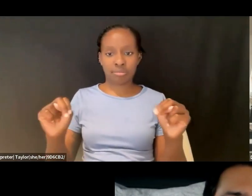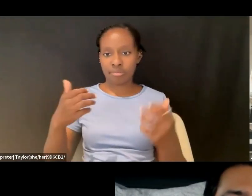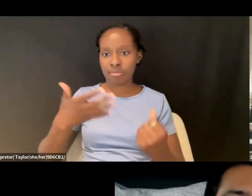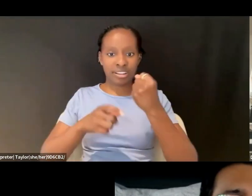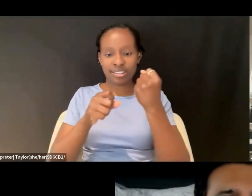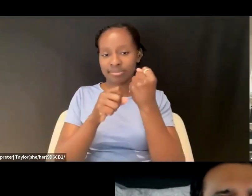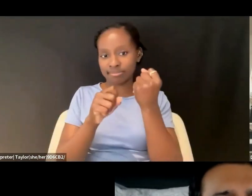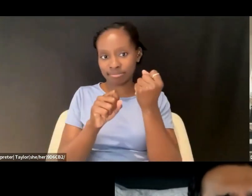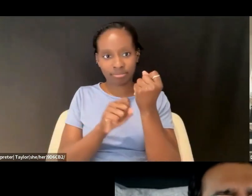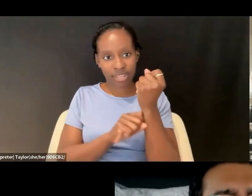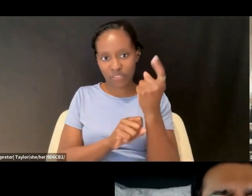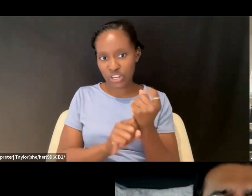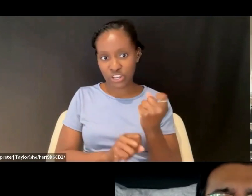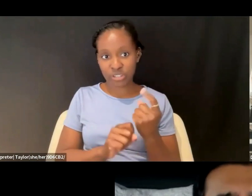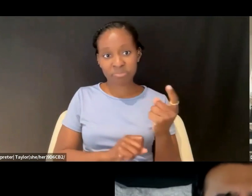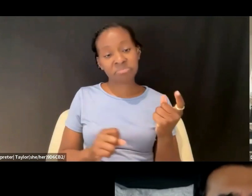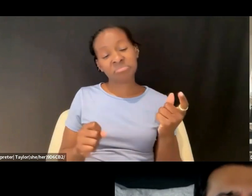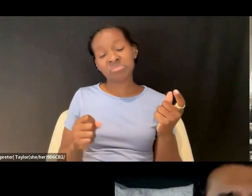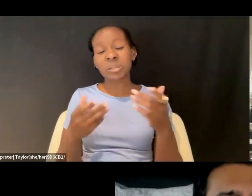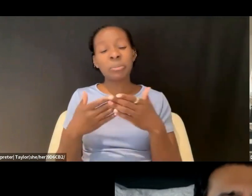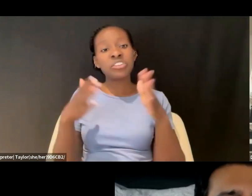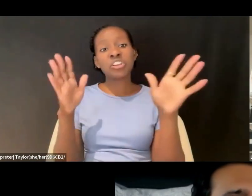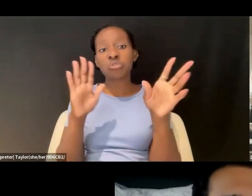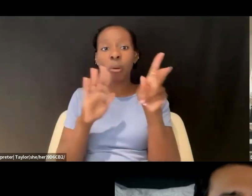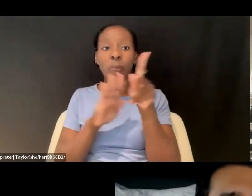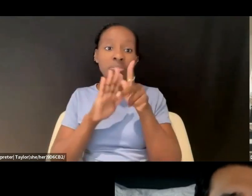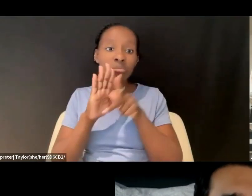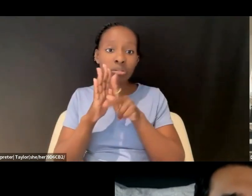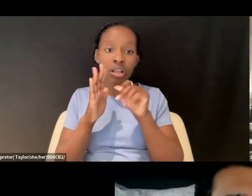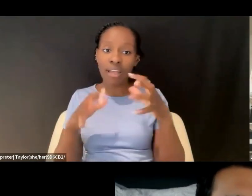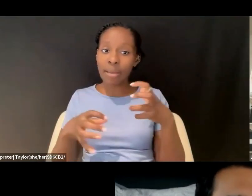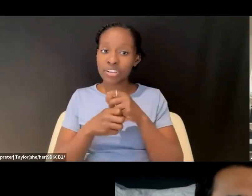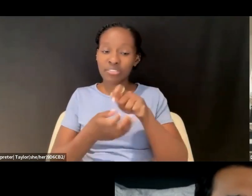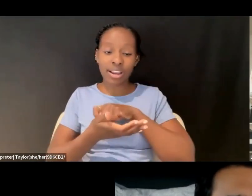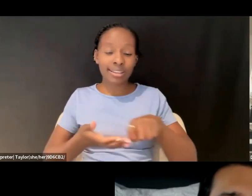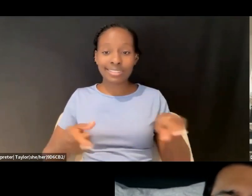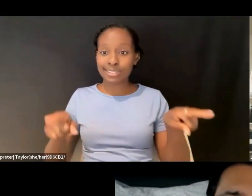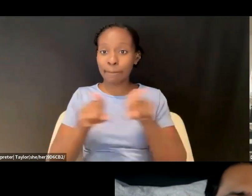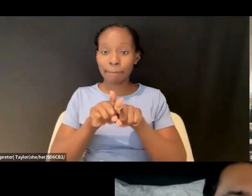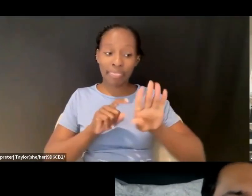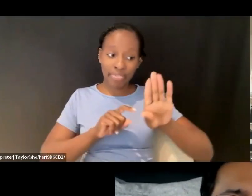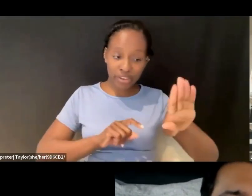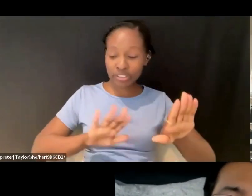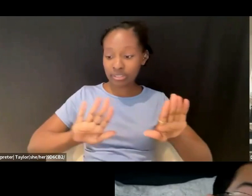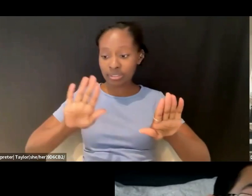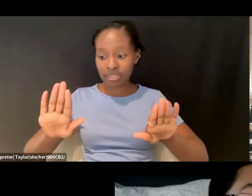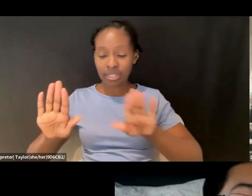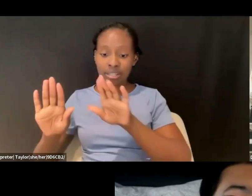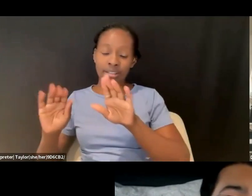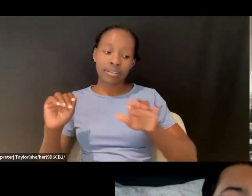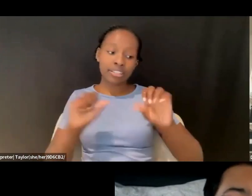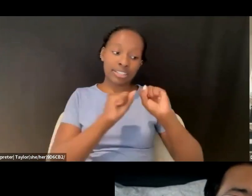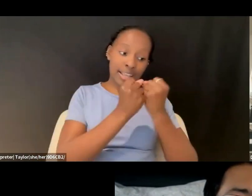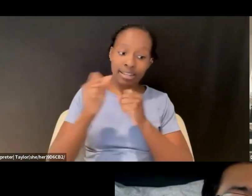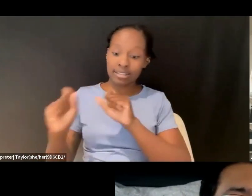year. But the general principles of abstract writing are the same for their abstracts and for the LSA abstracts from other